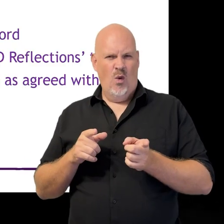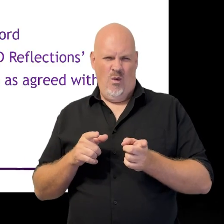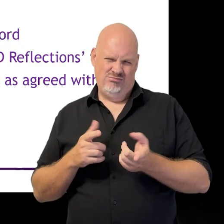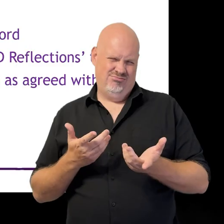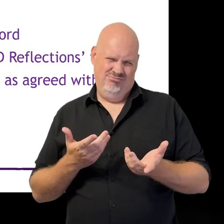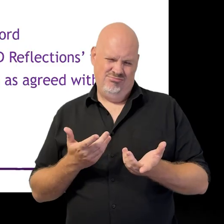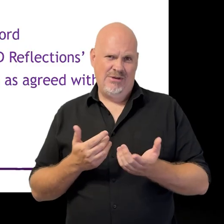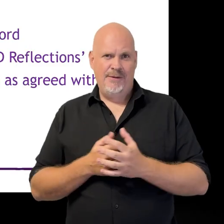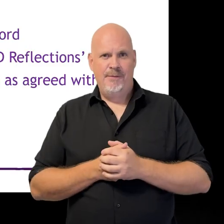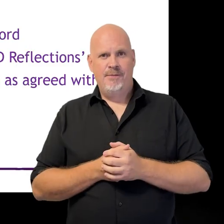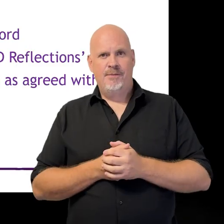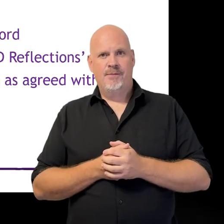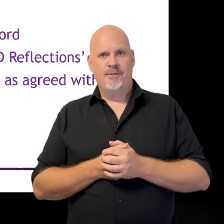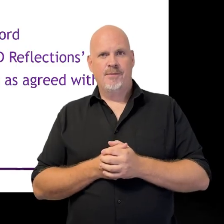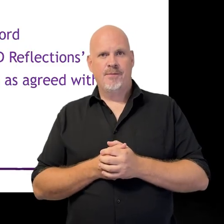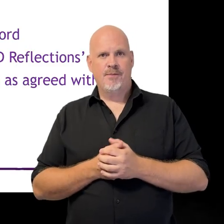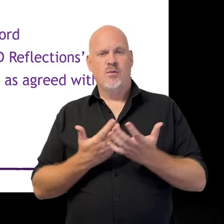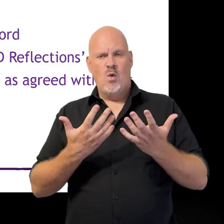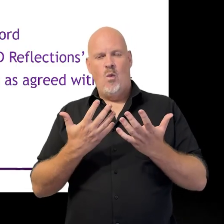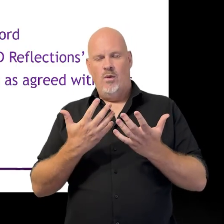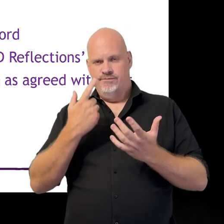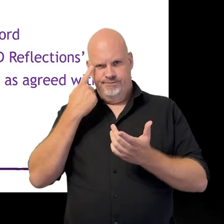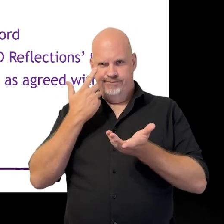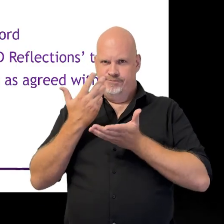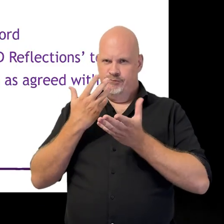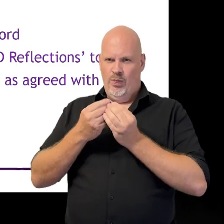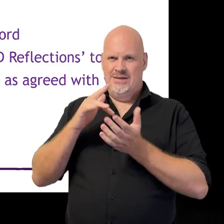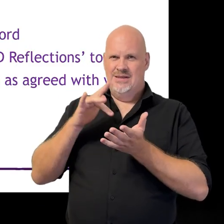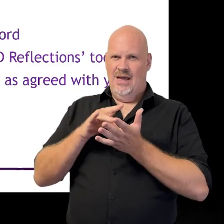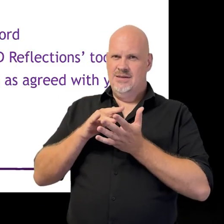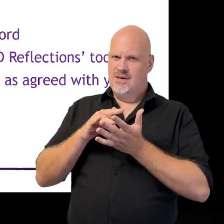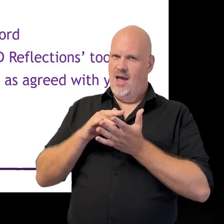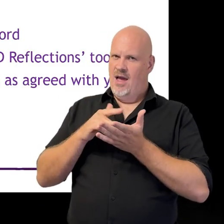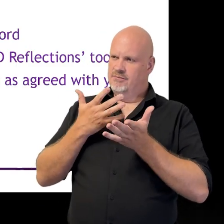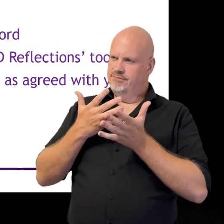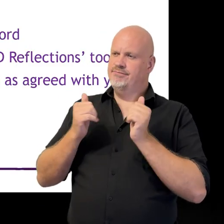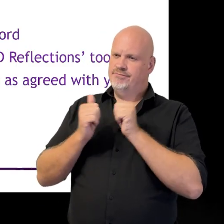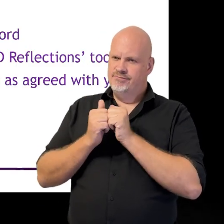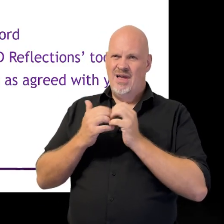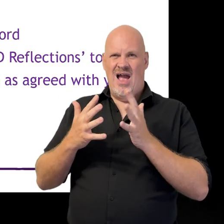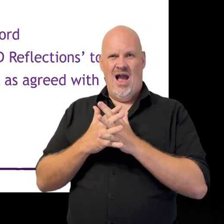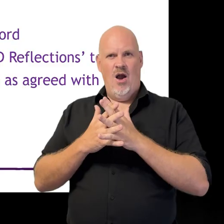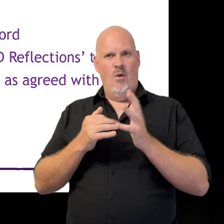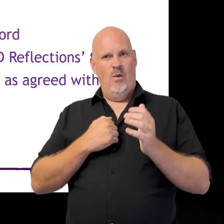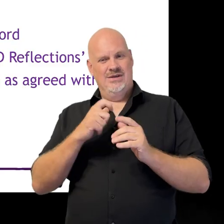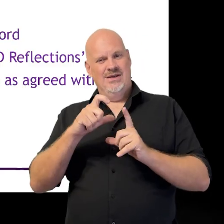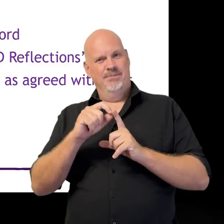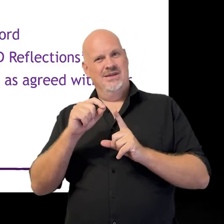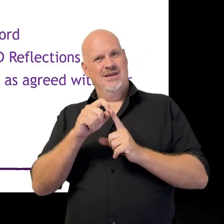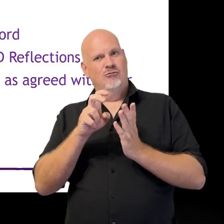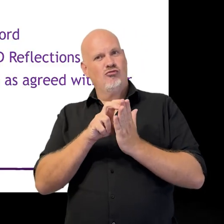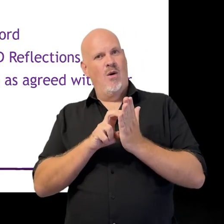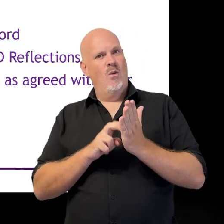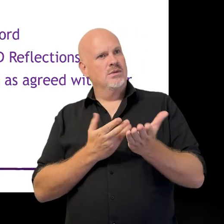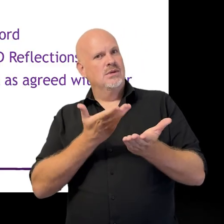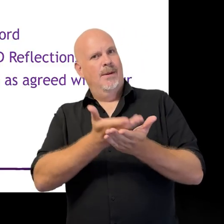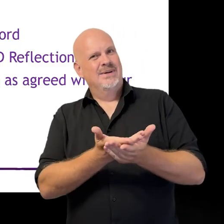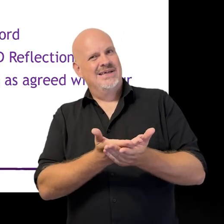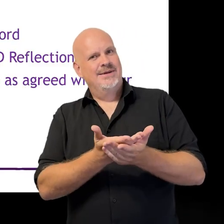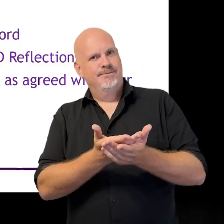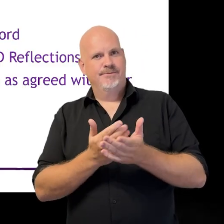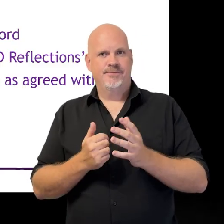it's acceptable, it's very unlikely that CIPD won't find it acceptable. So agree how you're going